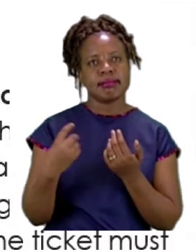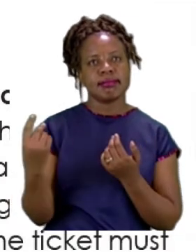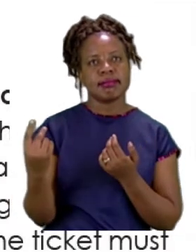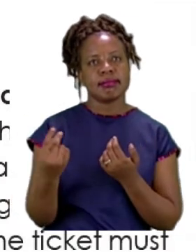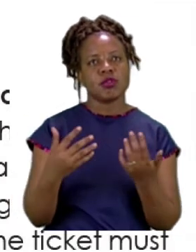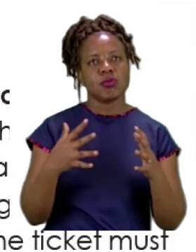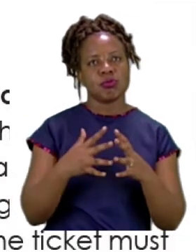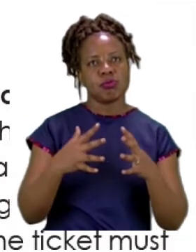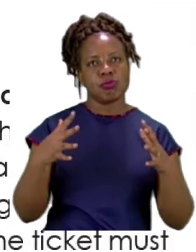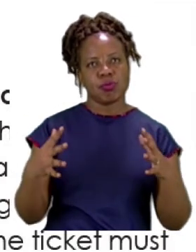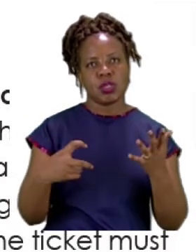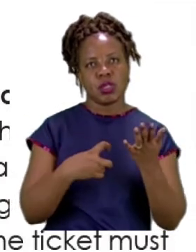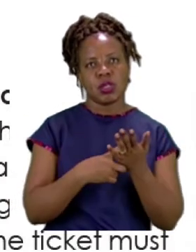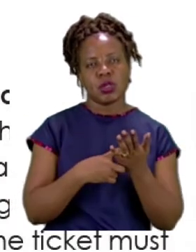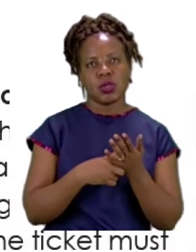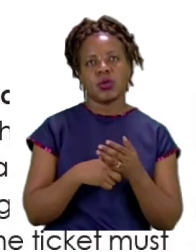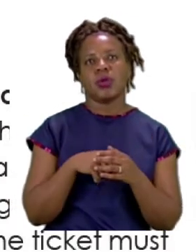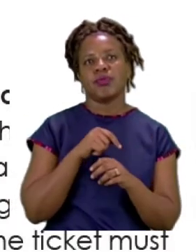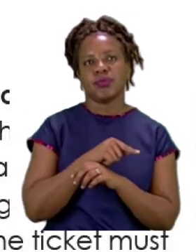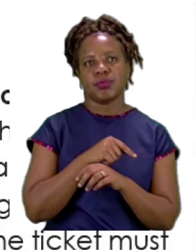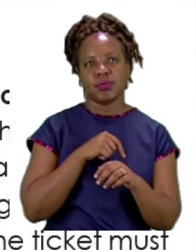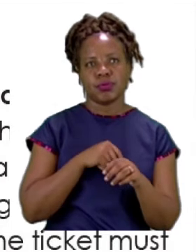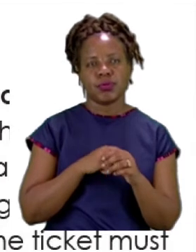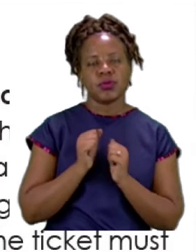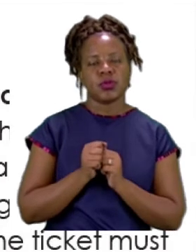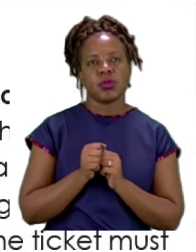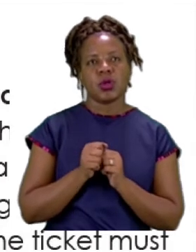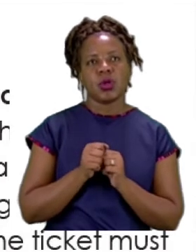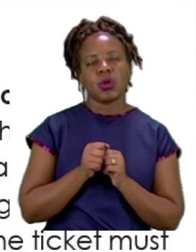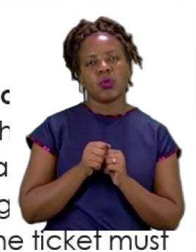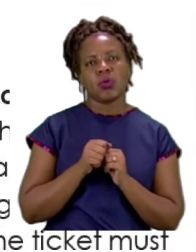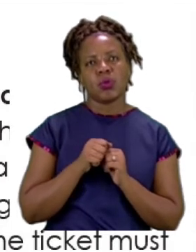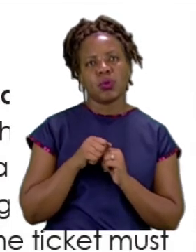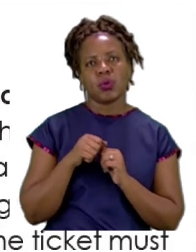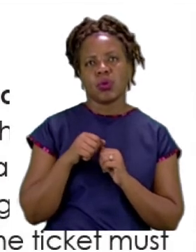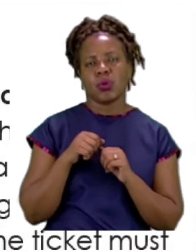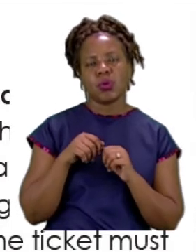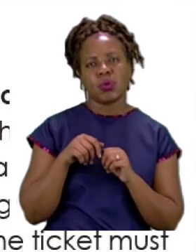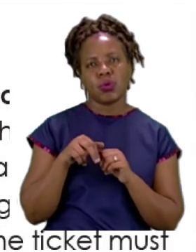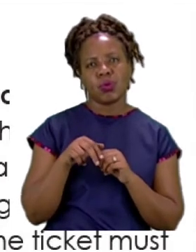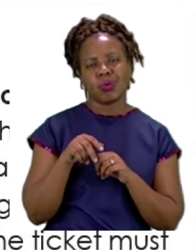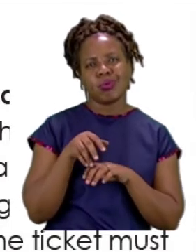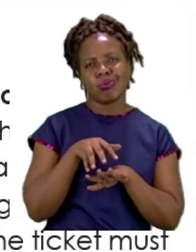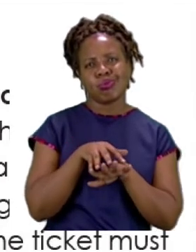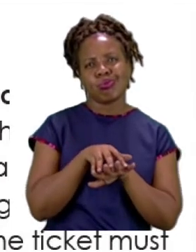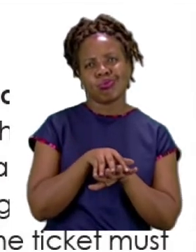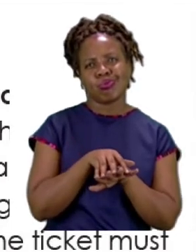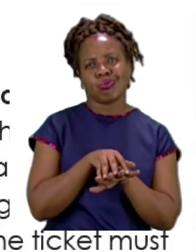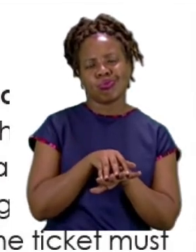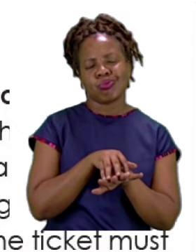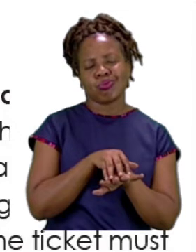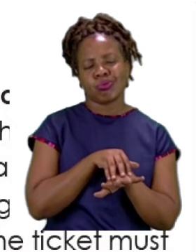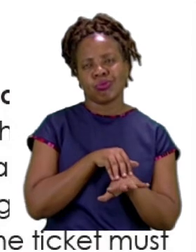She moves as slow as a snail, sails but calls the porter to aid her at